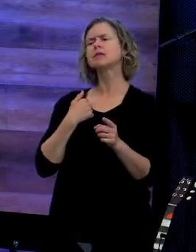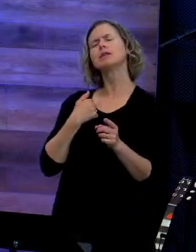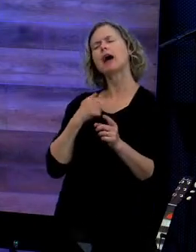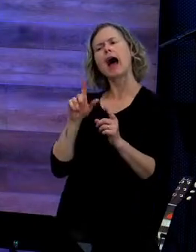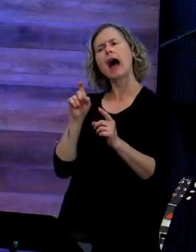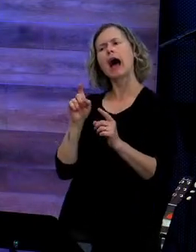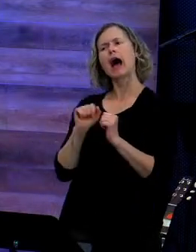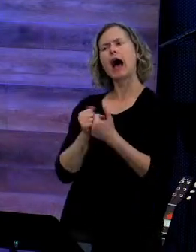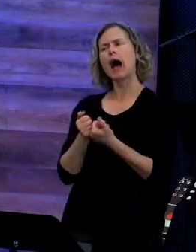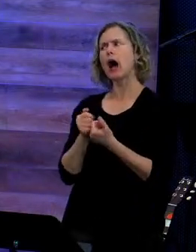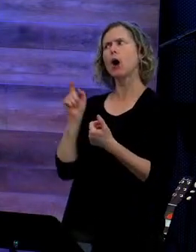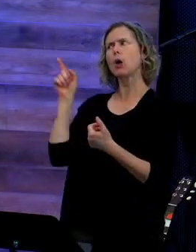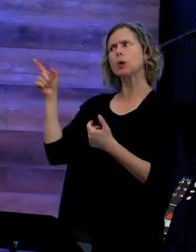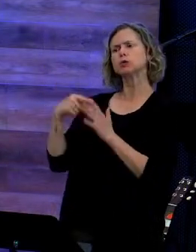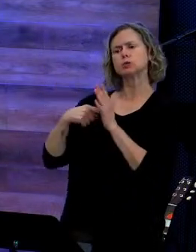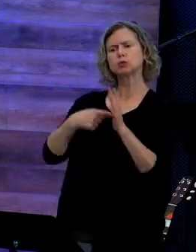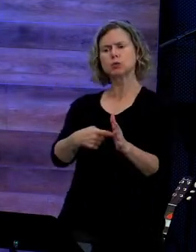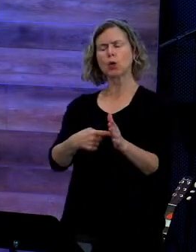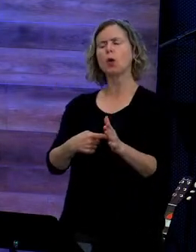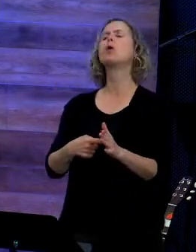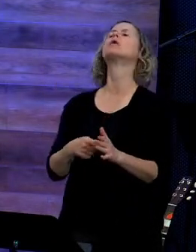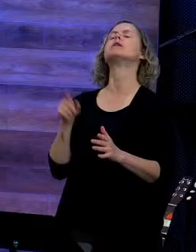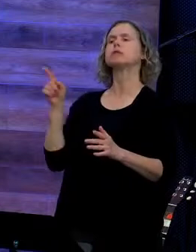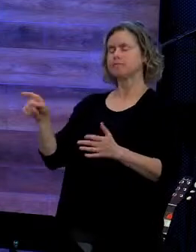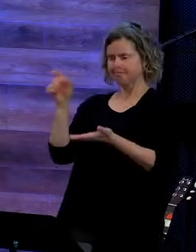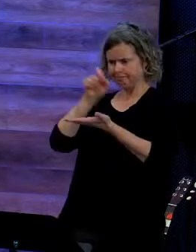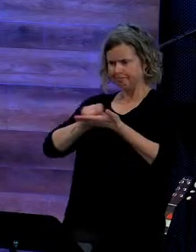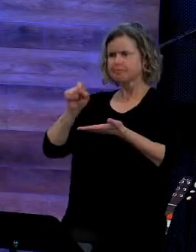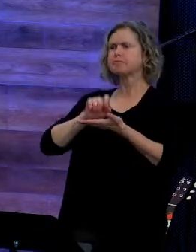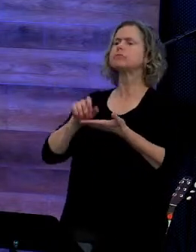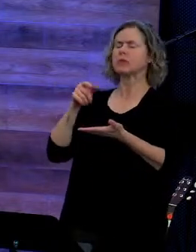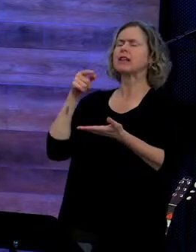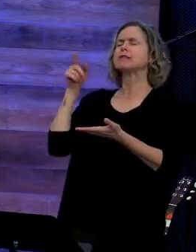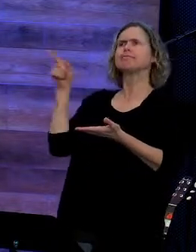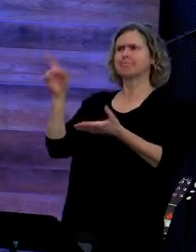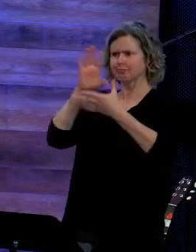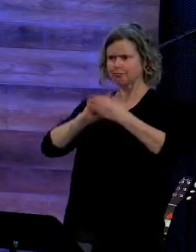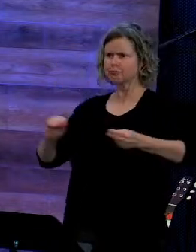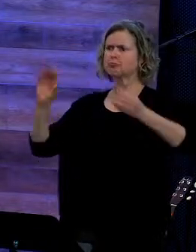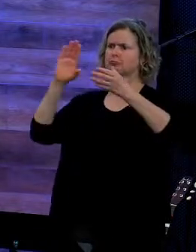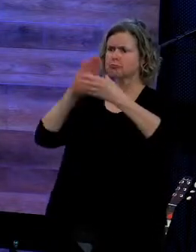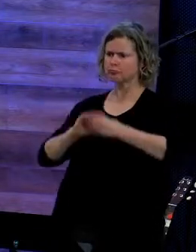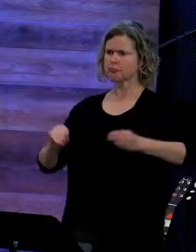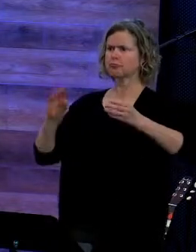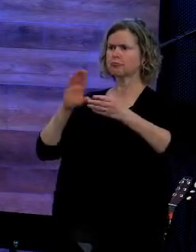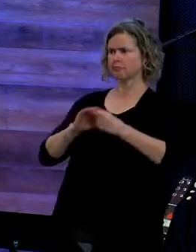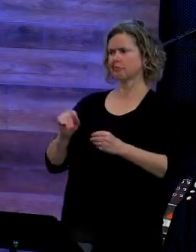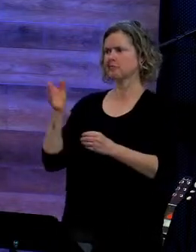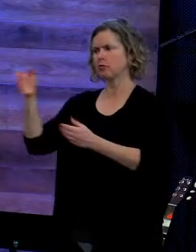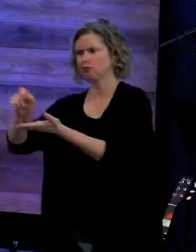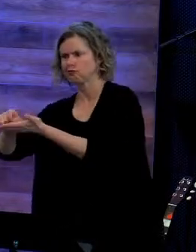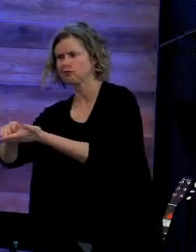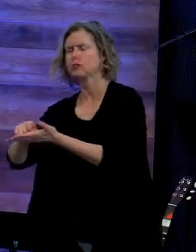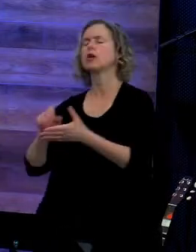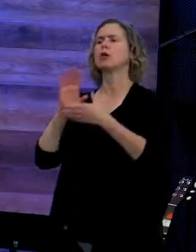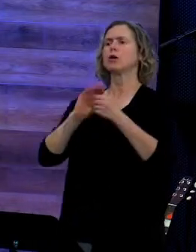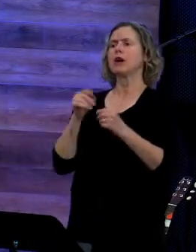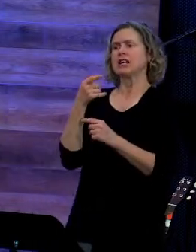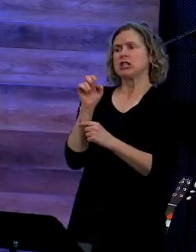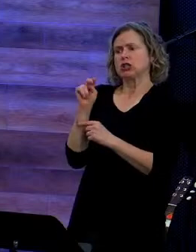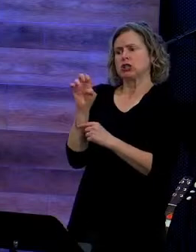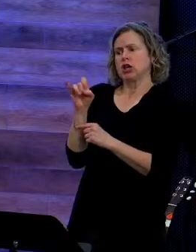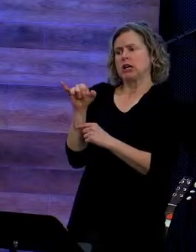you a story of how he made the world, how God himself works and rests in perfect